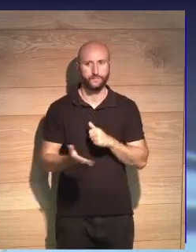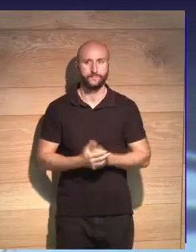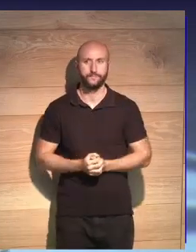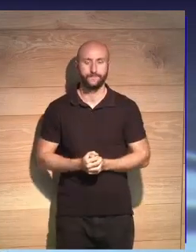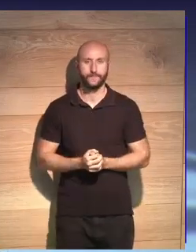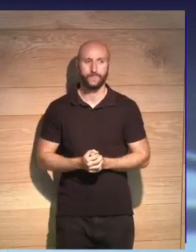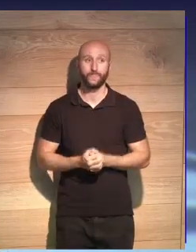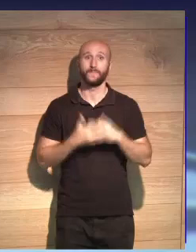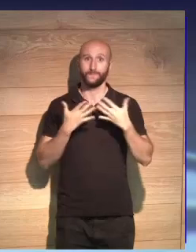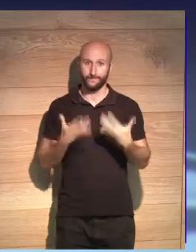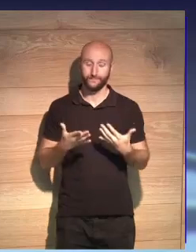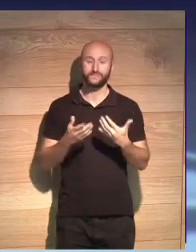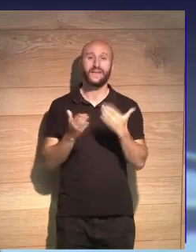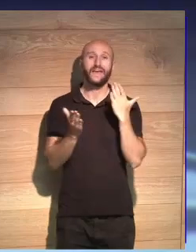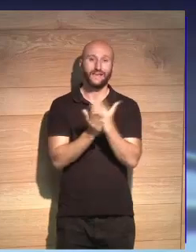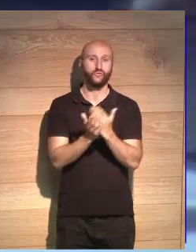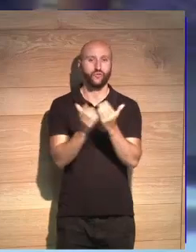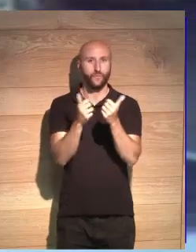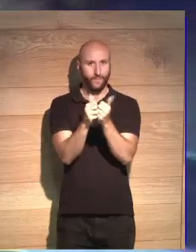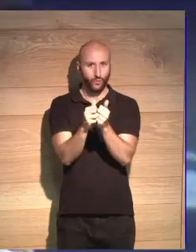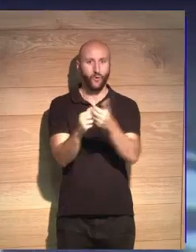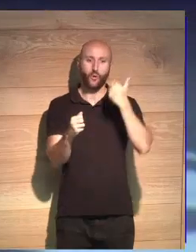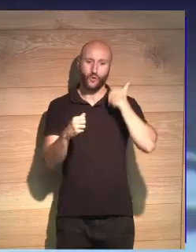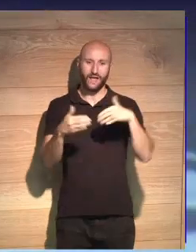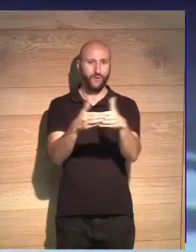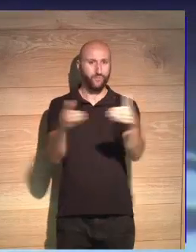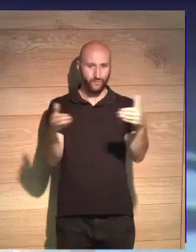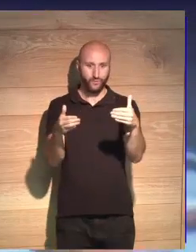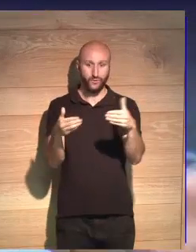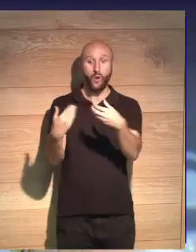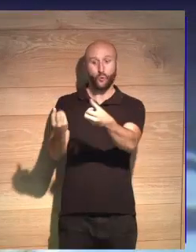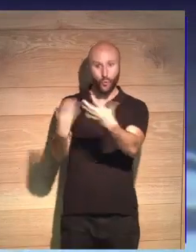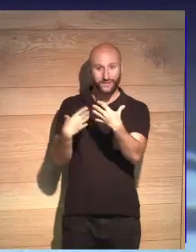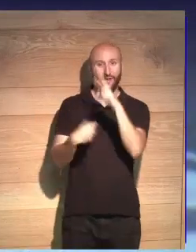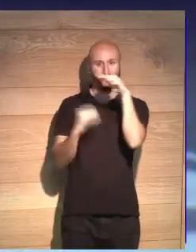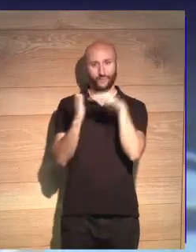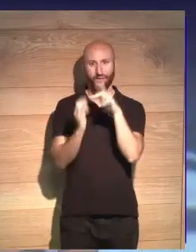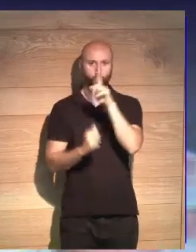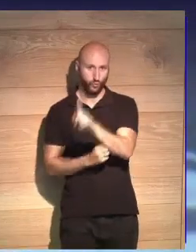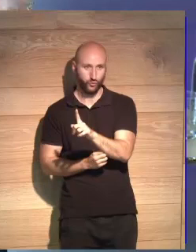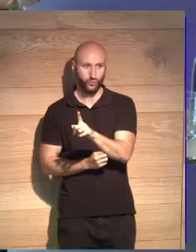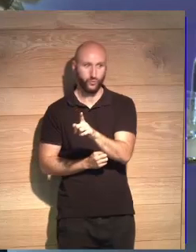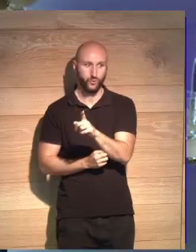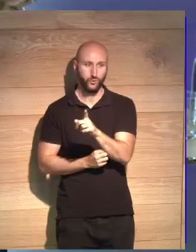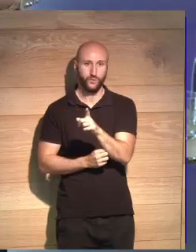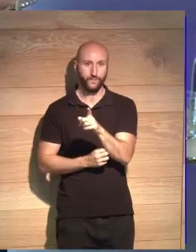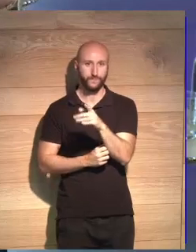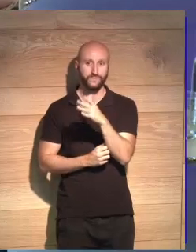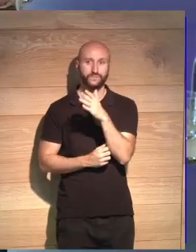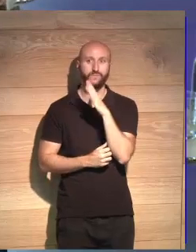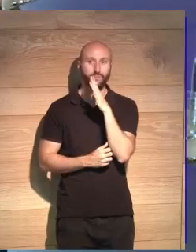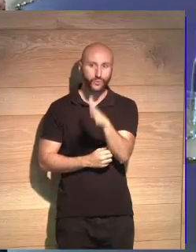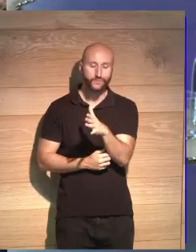that has the best turnover, and the game studies are born in 2001. And this was not